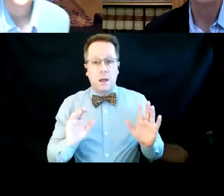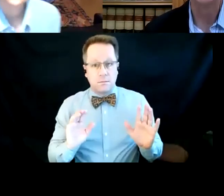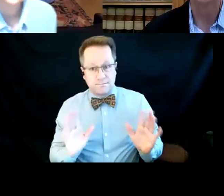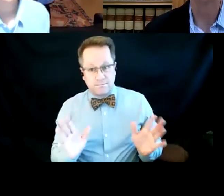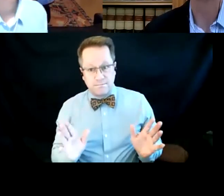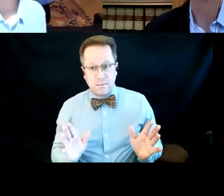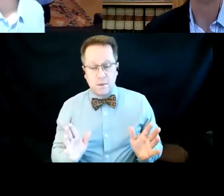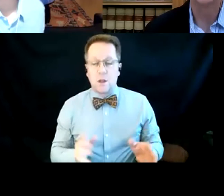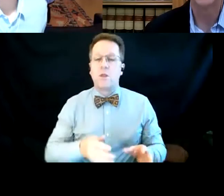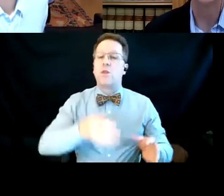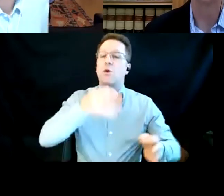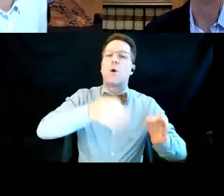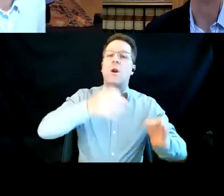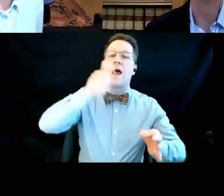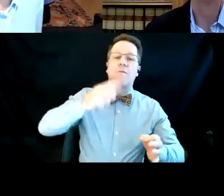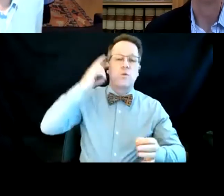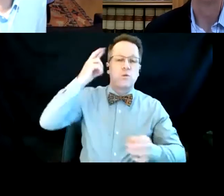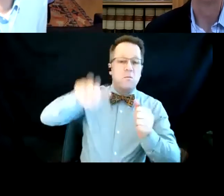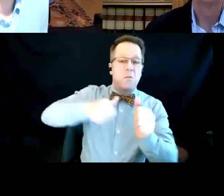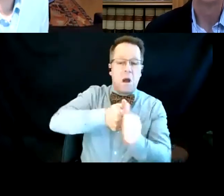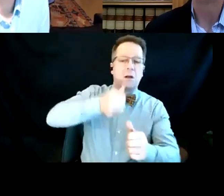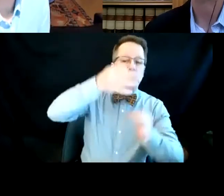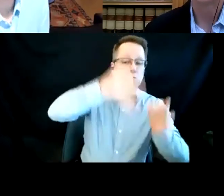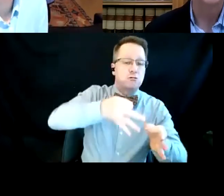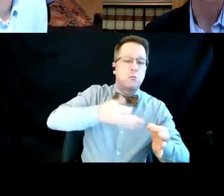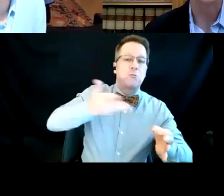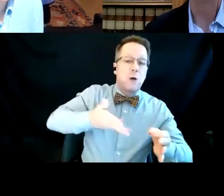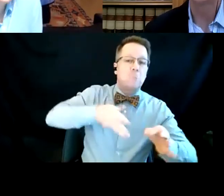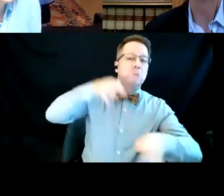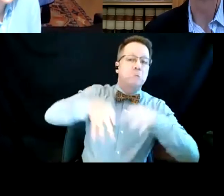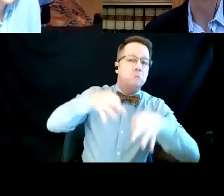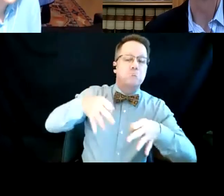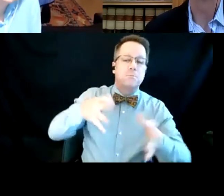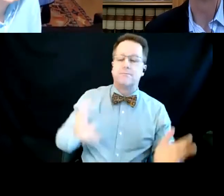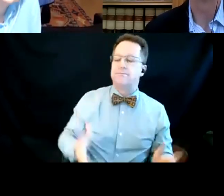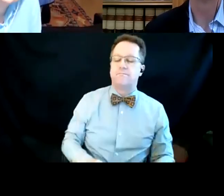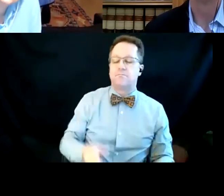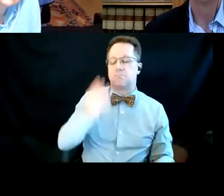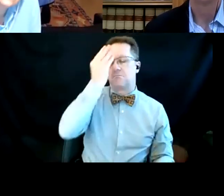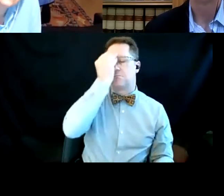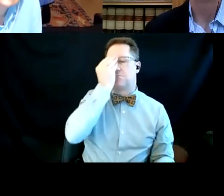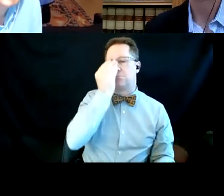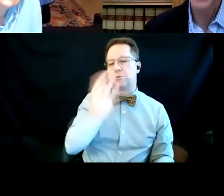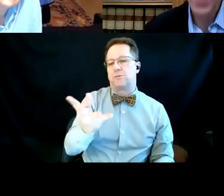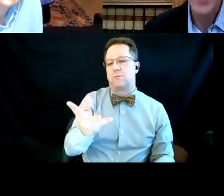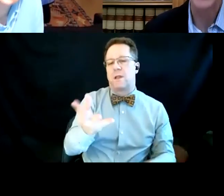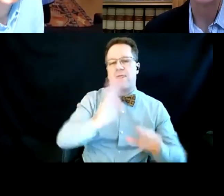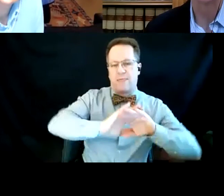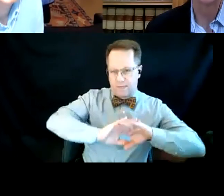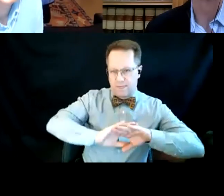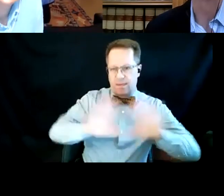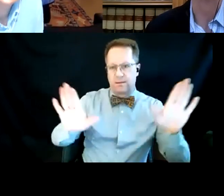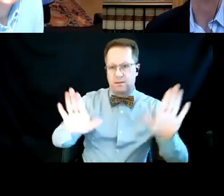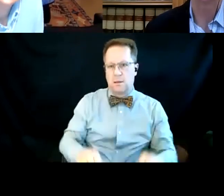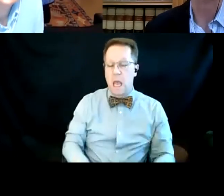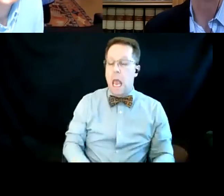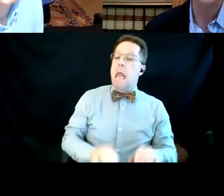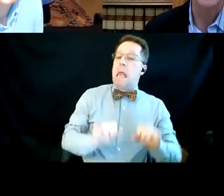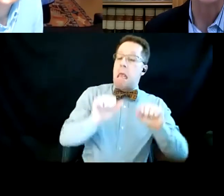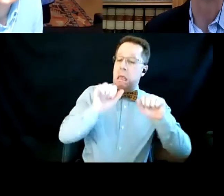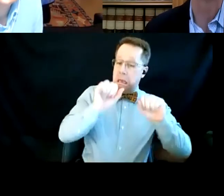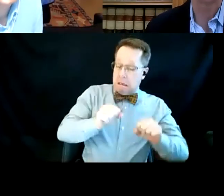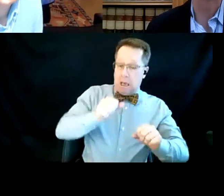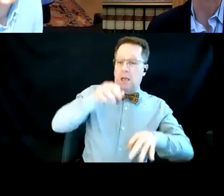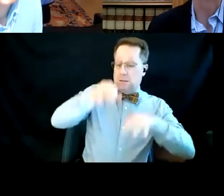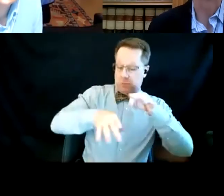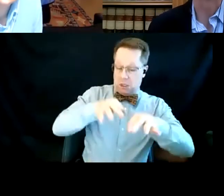give reasons for its decisions. It just announces the decision. It can give reasons, and